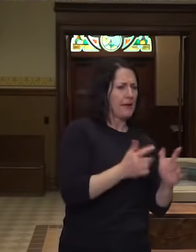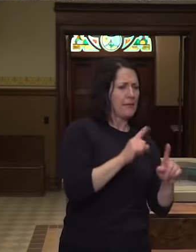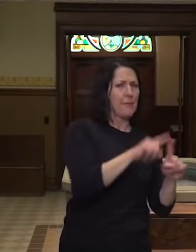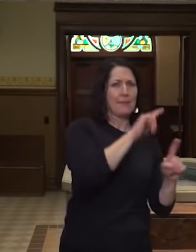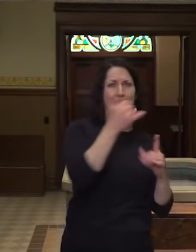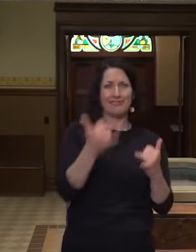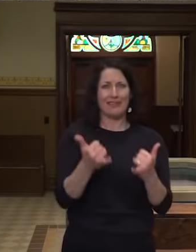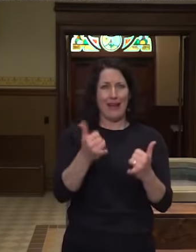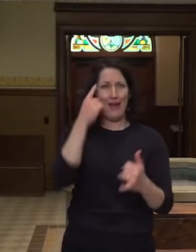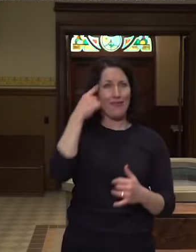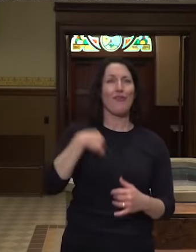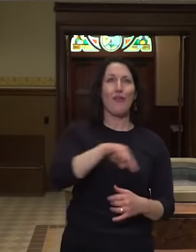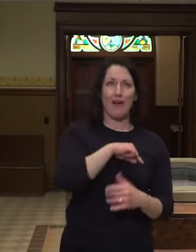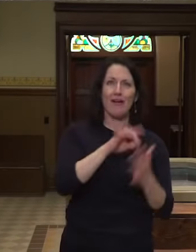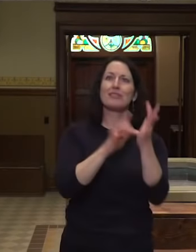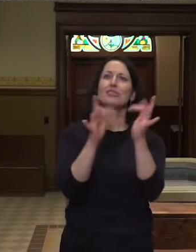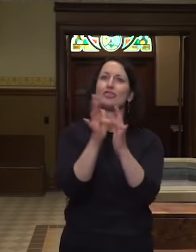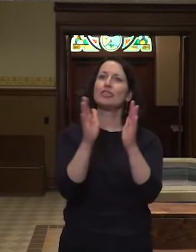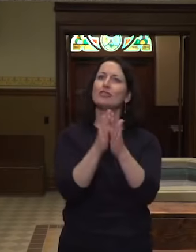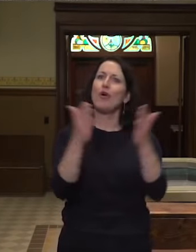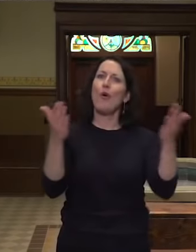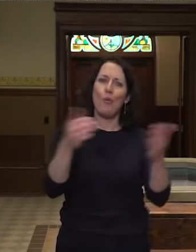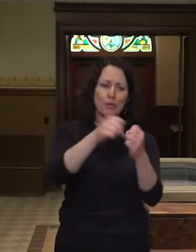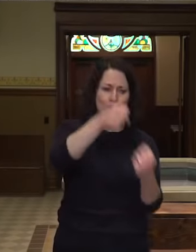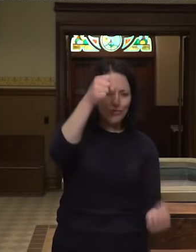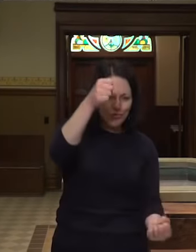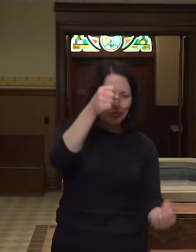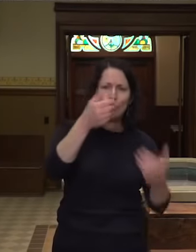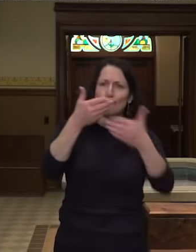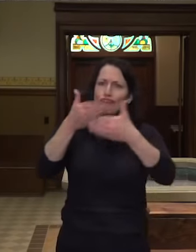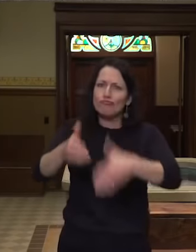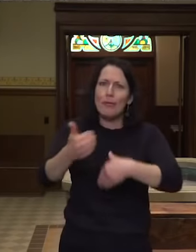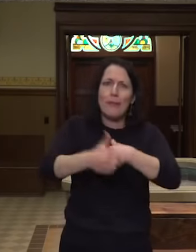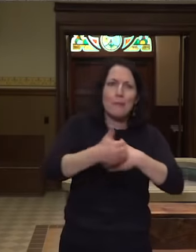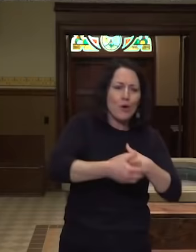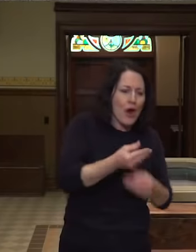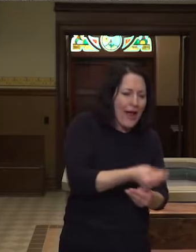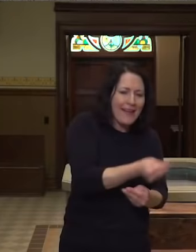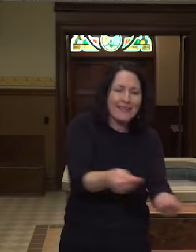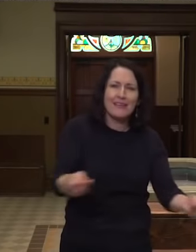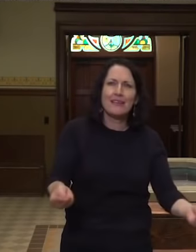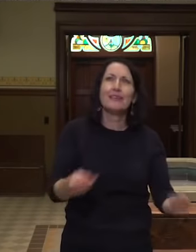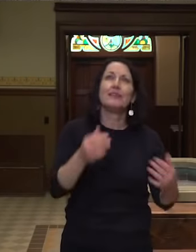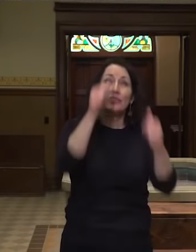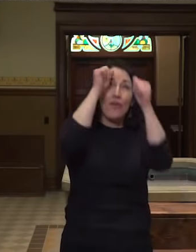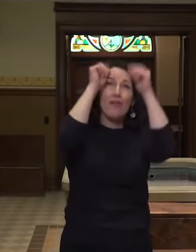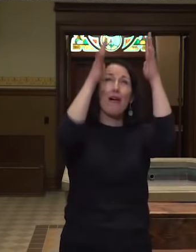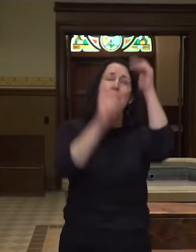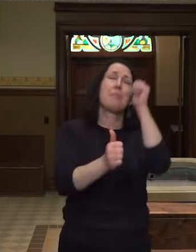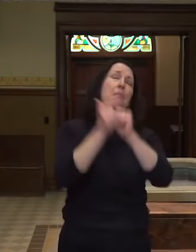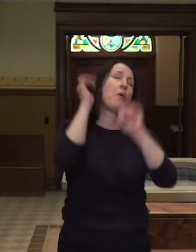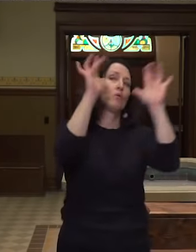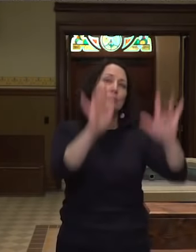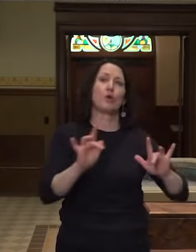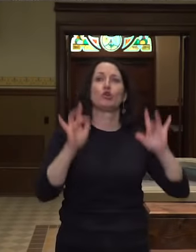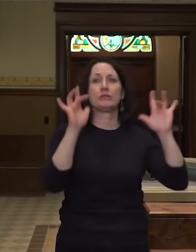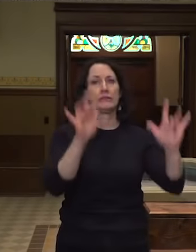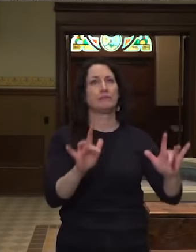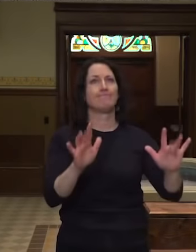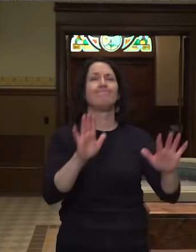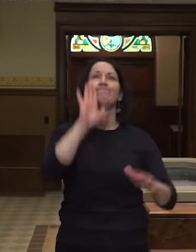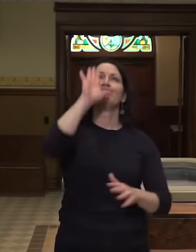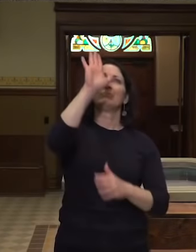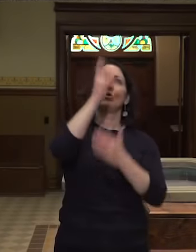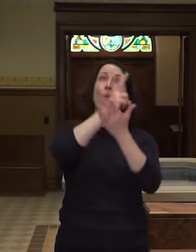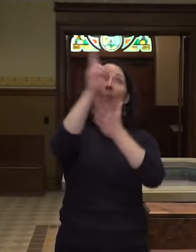now for us, he opens the scriptures and breaks the bread. Therefore, Father most merciful, we ask that you send